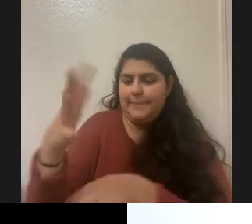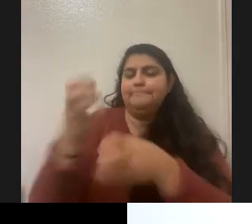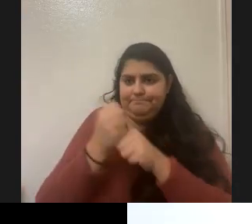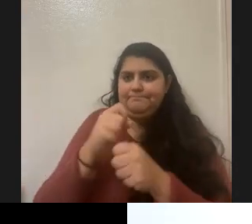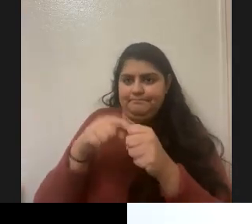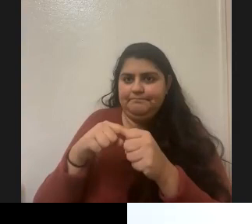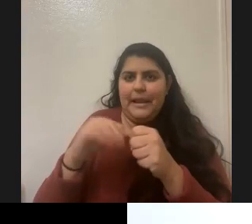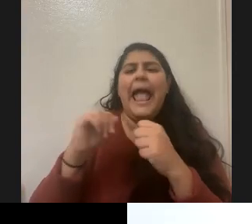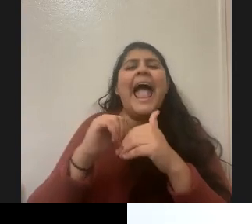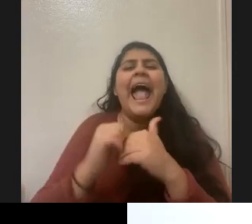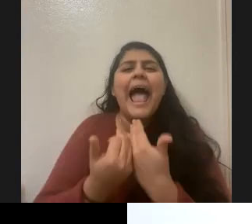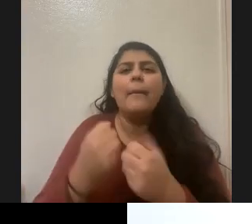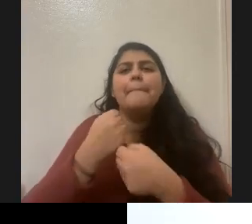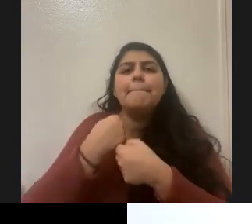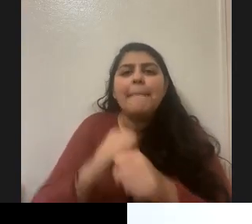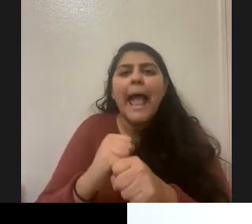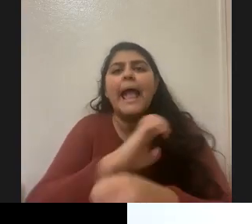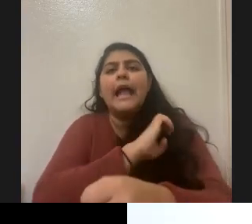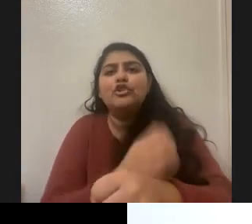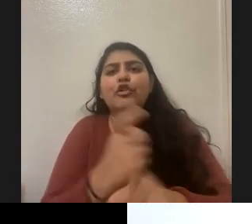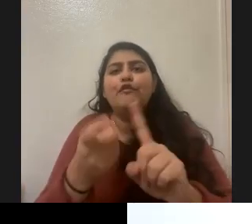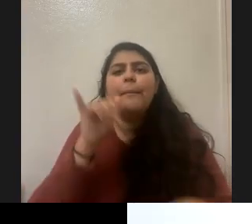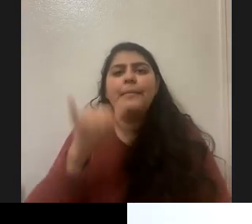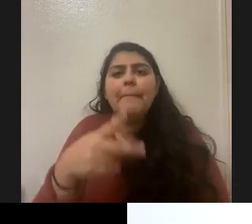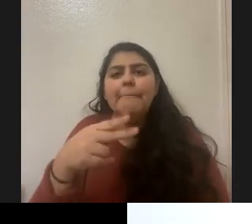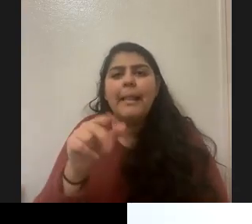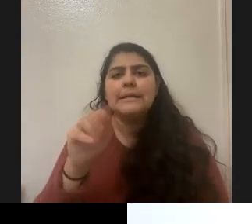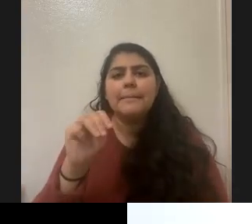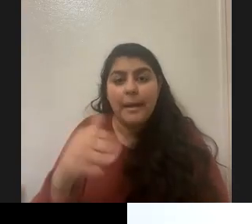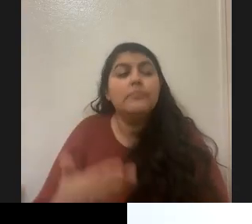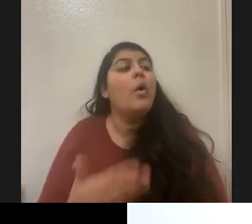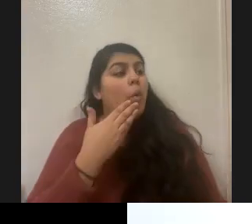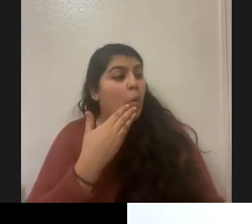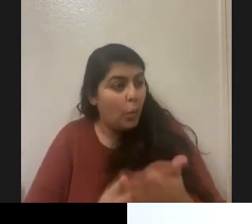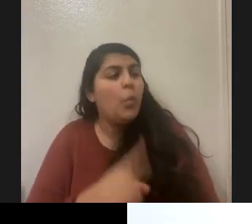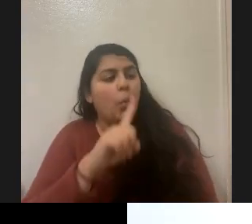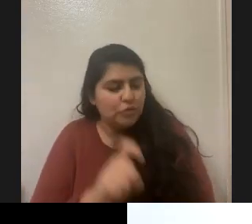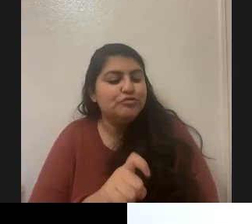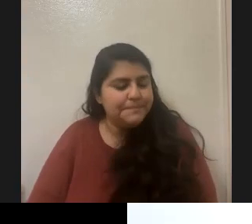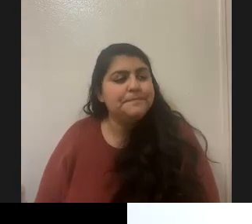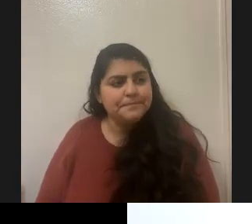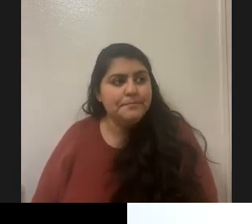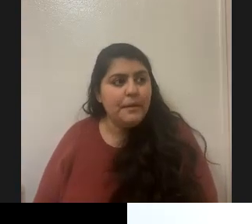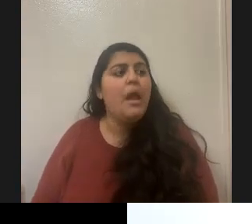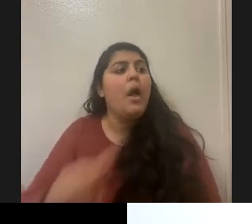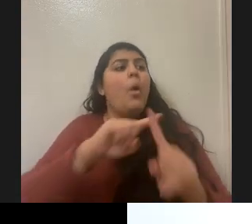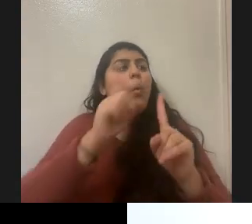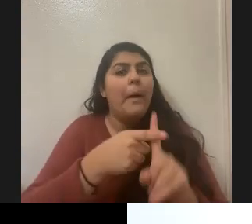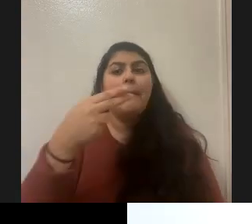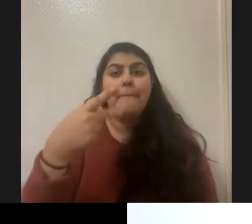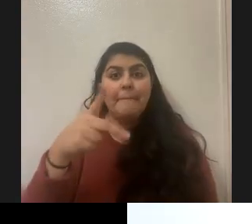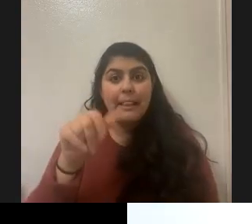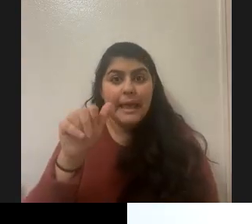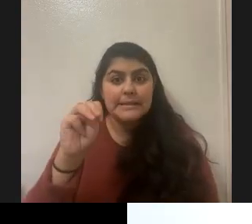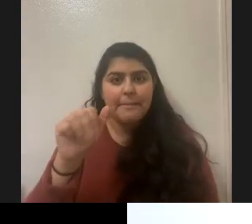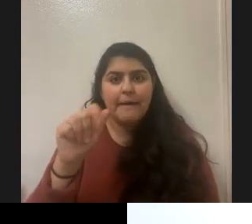you make energy from that plasma? That's a really good question. So when the plasma, see, first